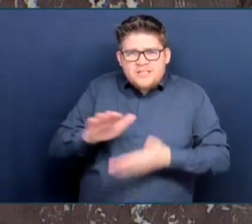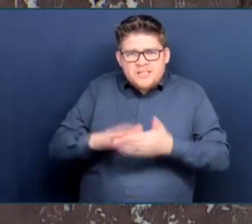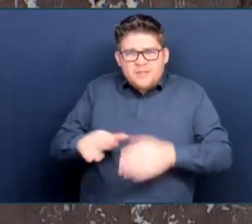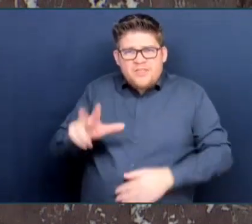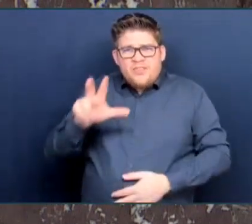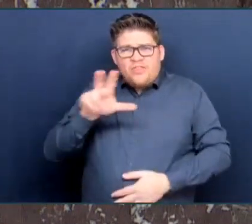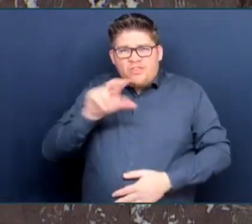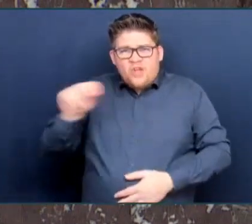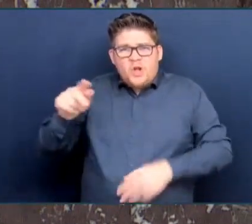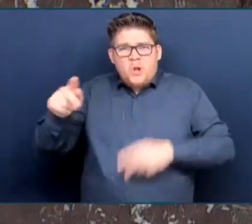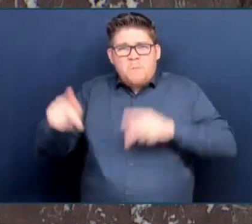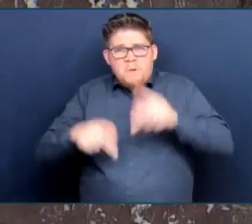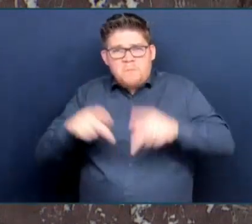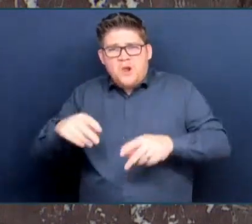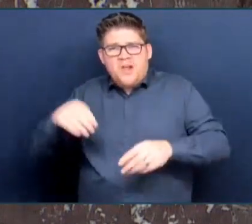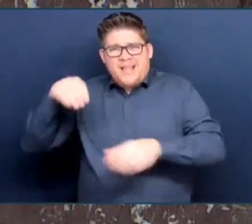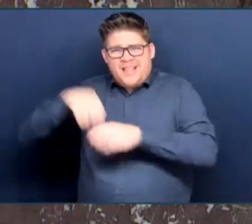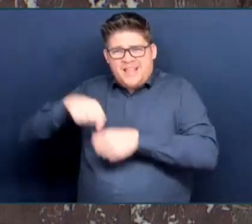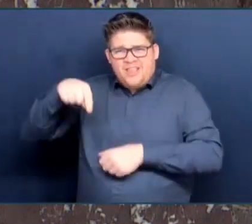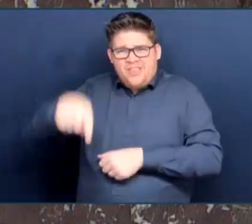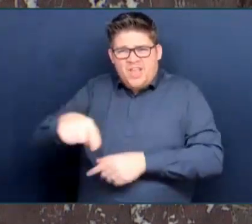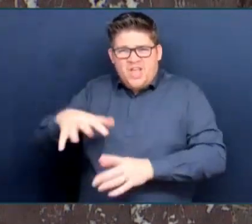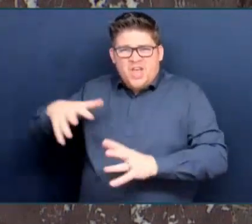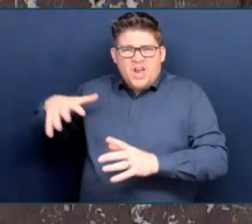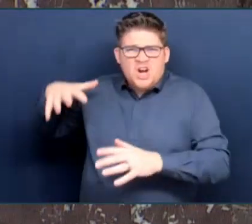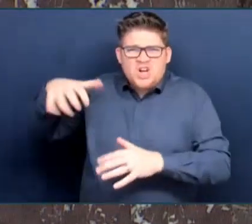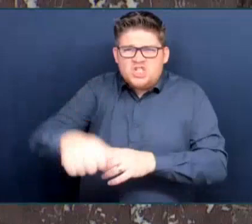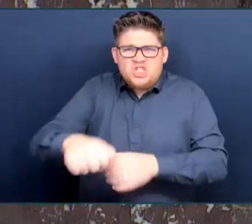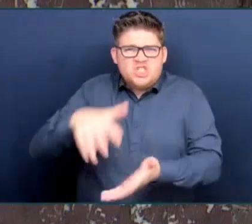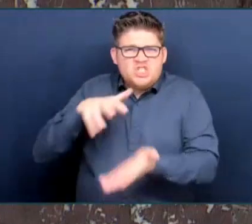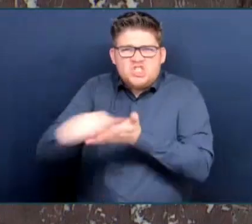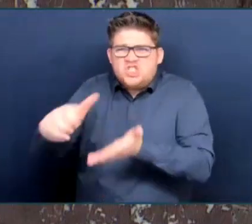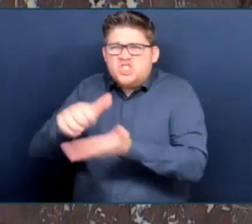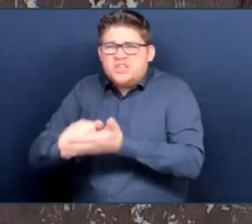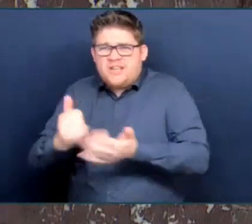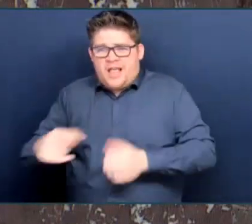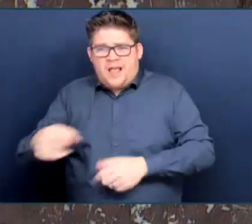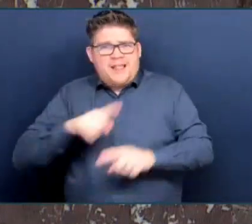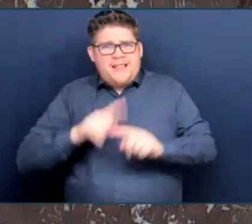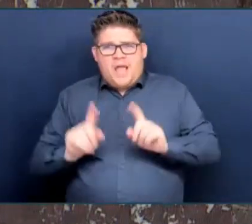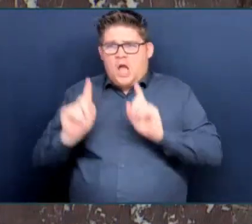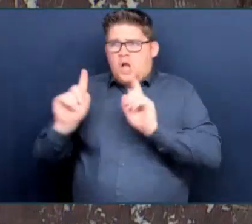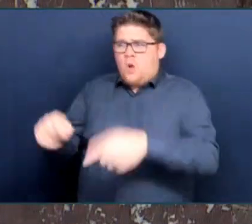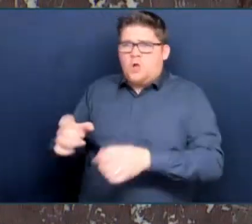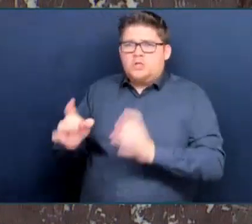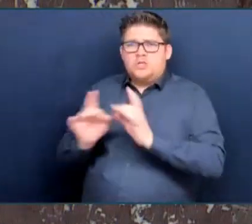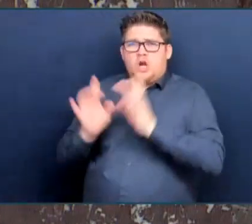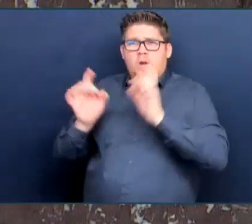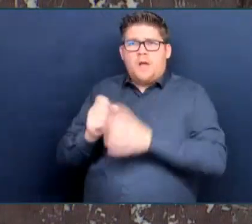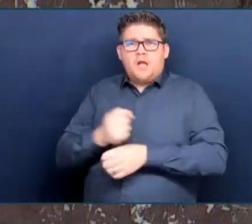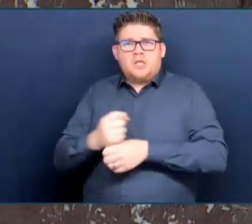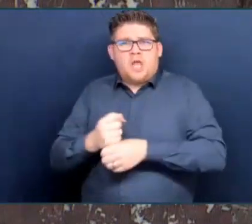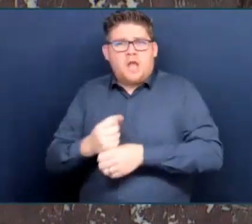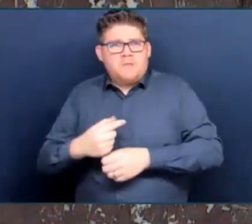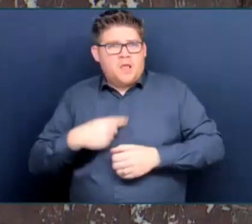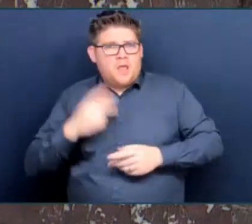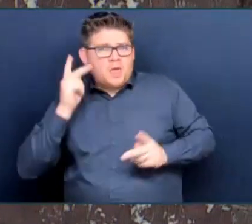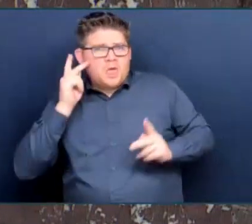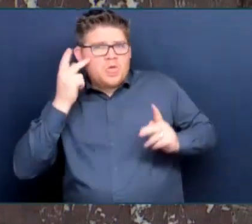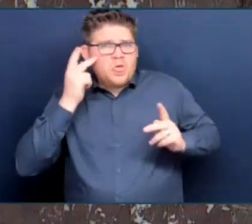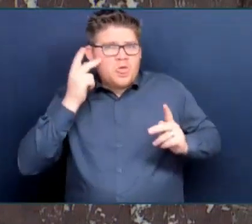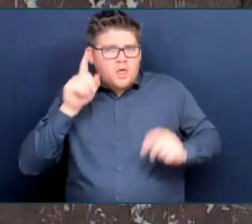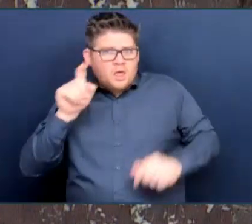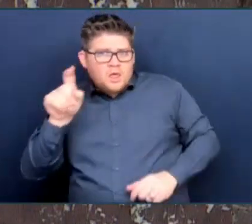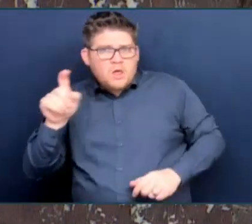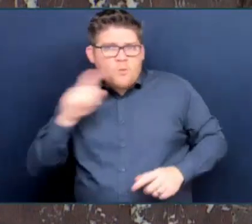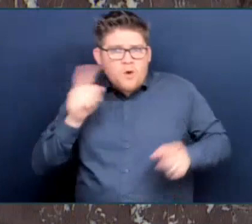in British Columbia. And this Premier is the architect of catch and release, and this Premier has consistently